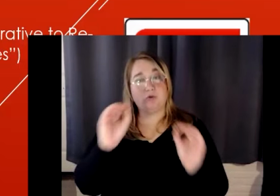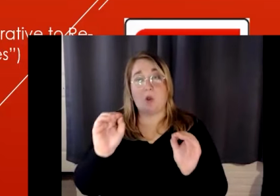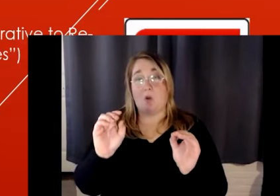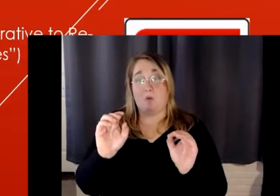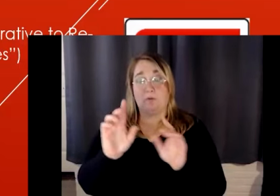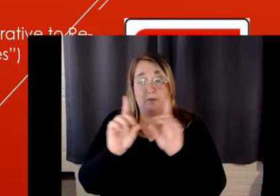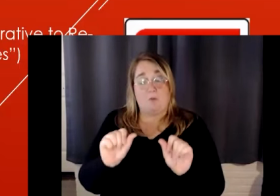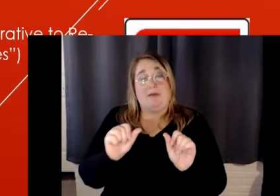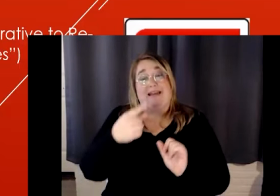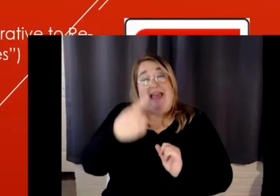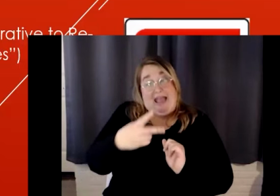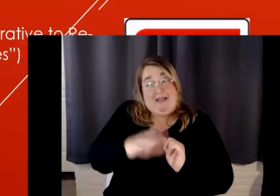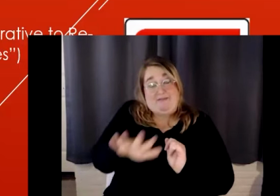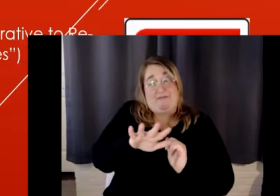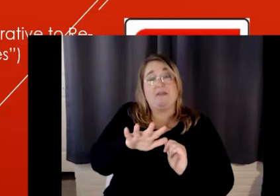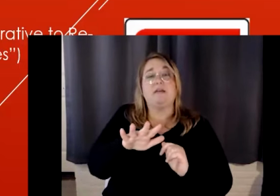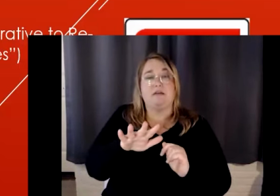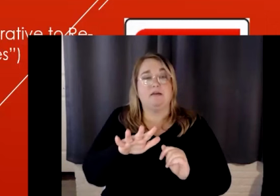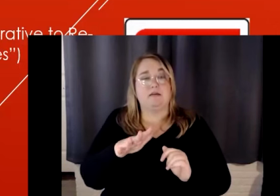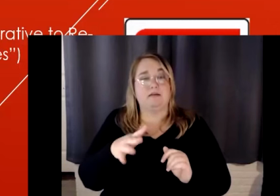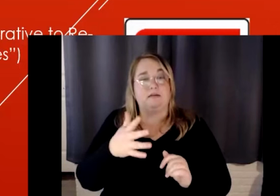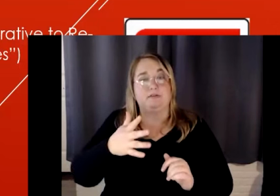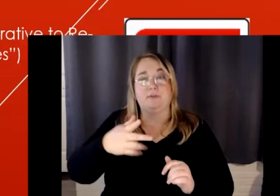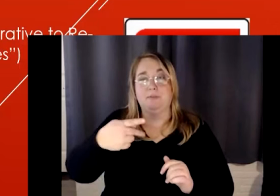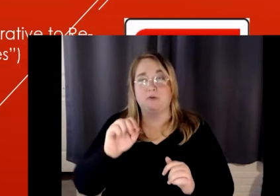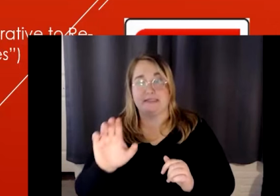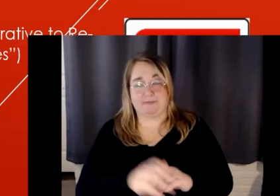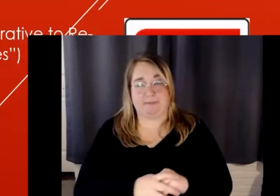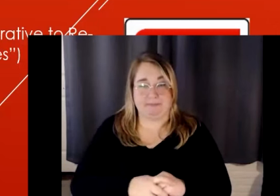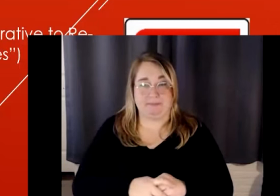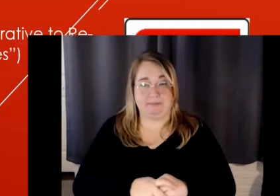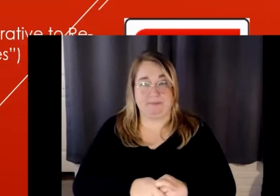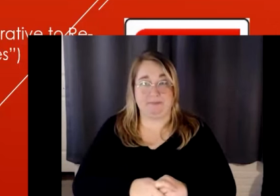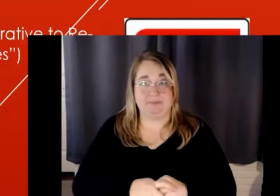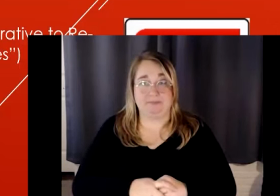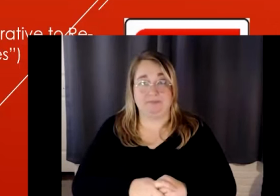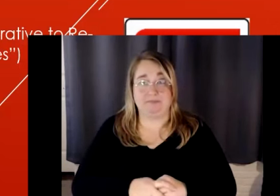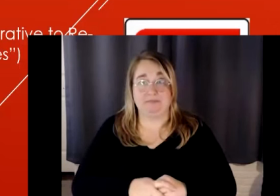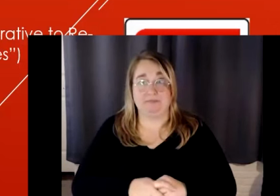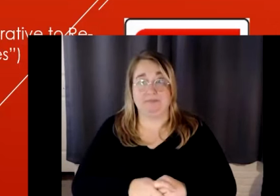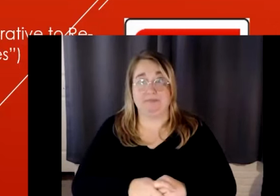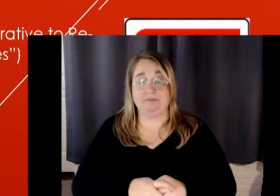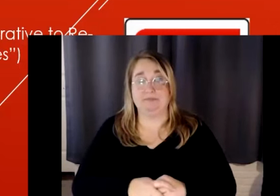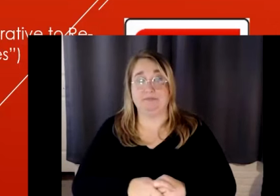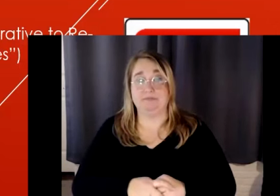Adults with some college but no degree are less likely to own homes or have health insurance than those with a college degree.